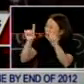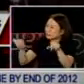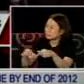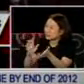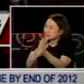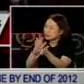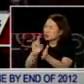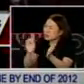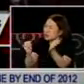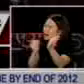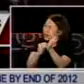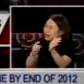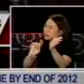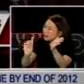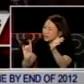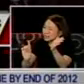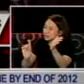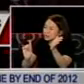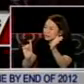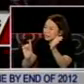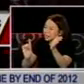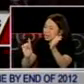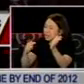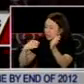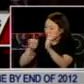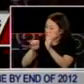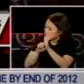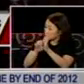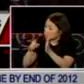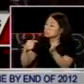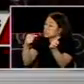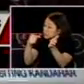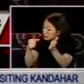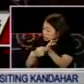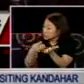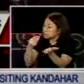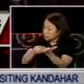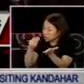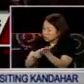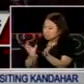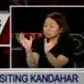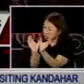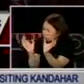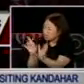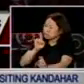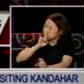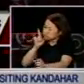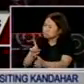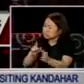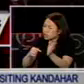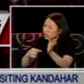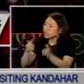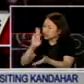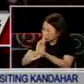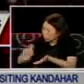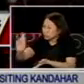Is it the following amounts are being are certified to have been spent by